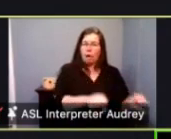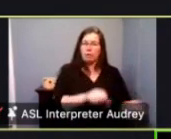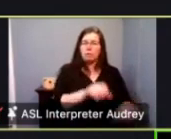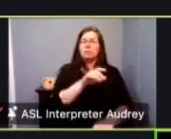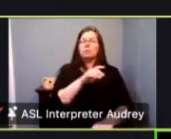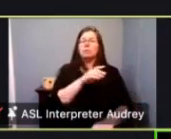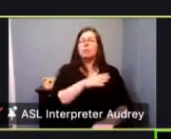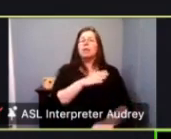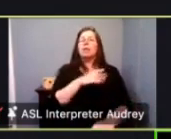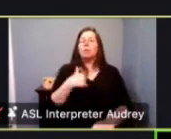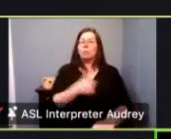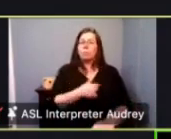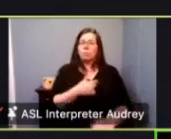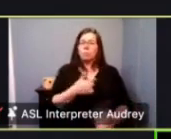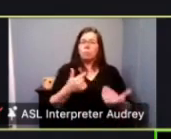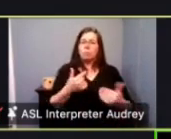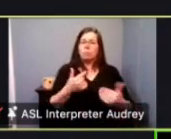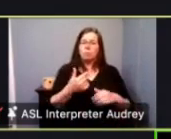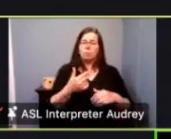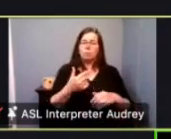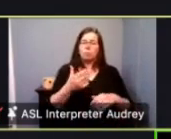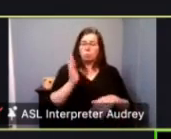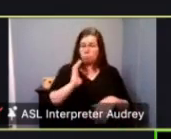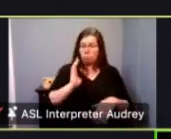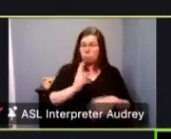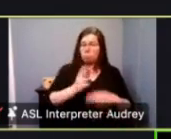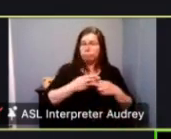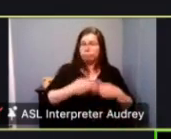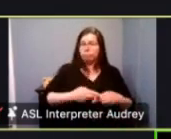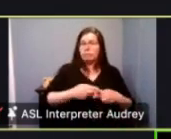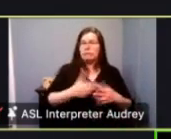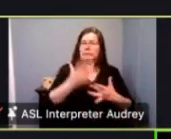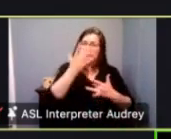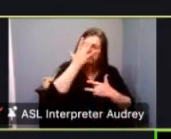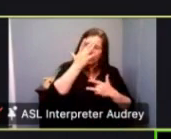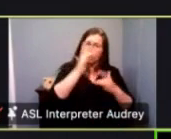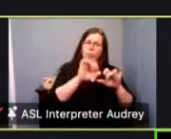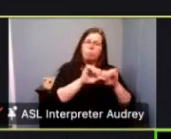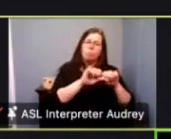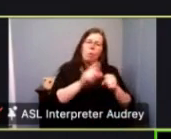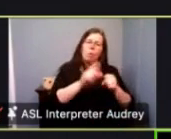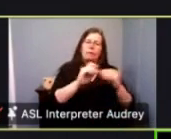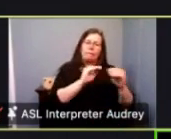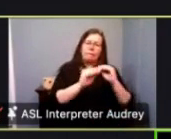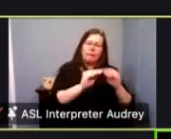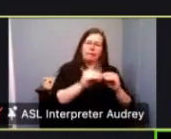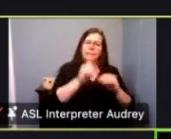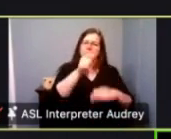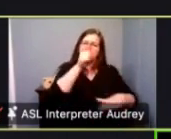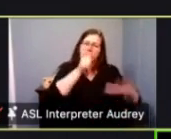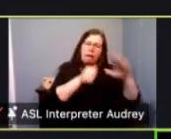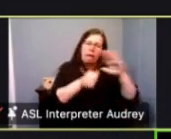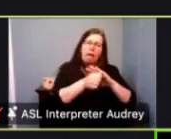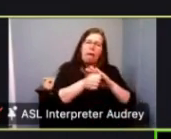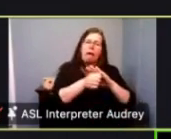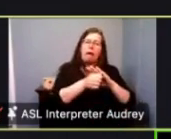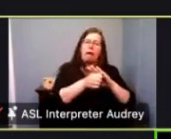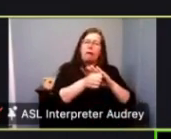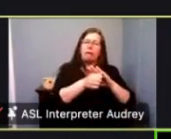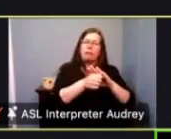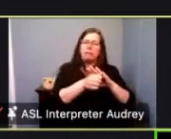LGBTQIA people were considered sick, broken, and in need of fixing, forced to hide themselves from